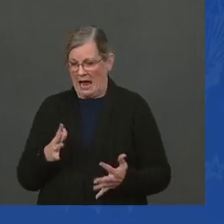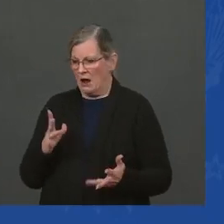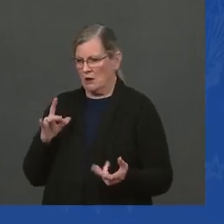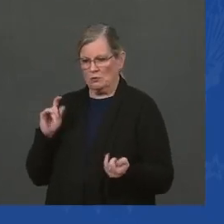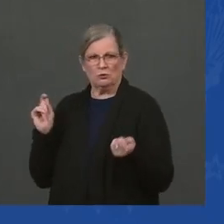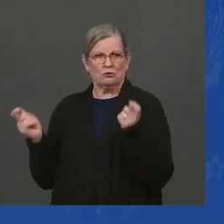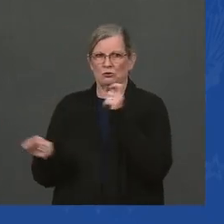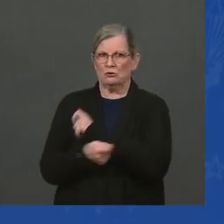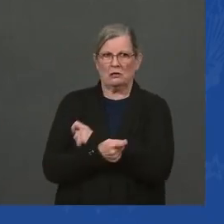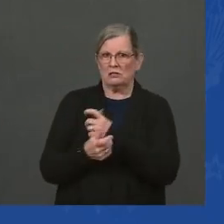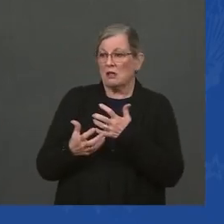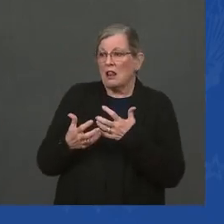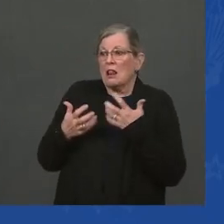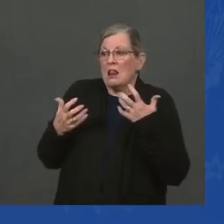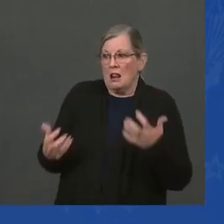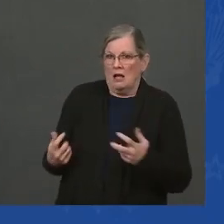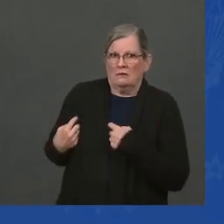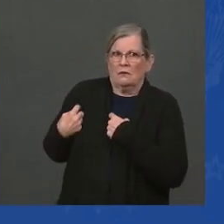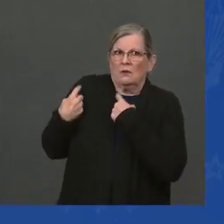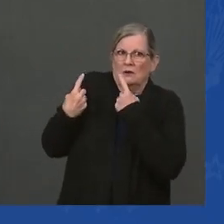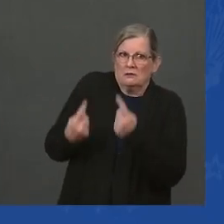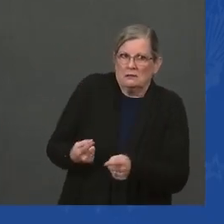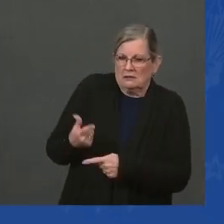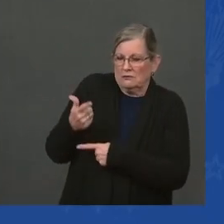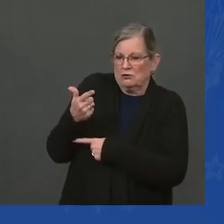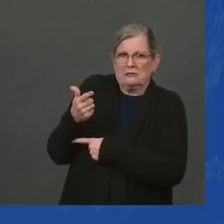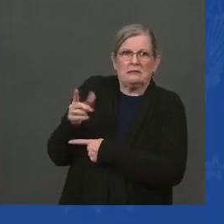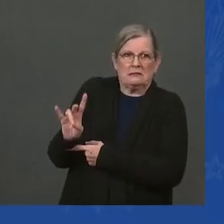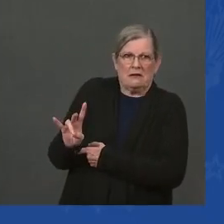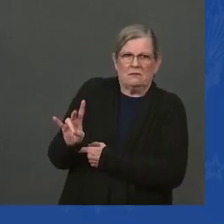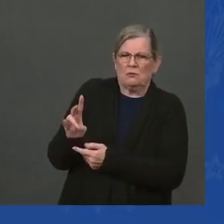of the G7. I think